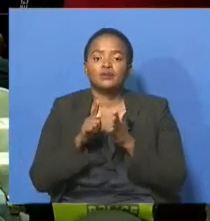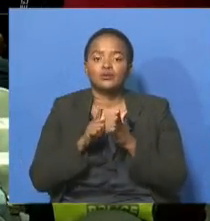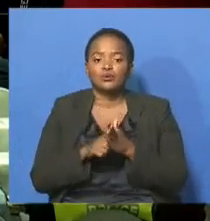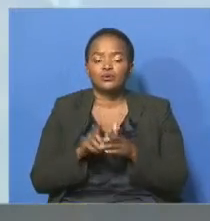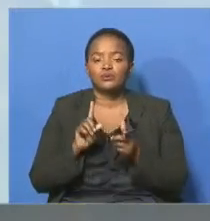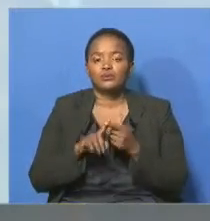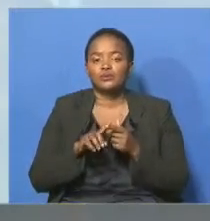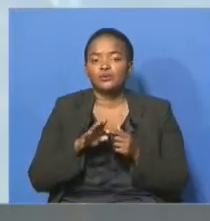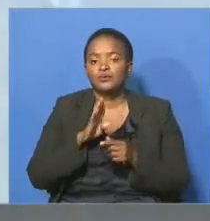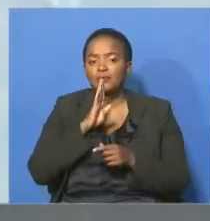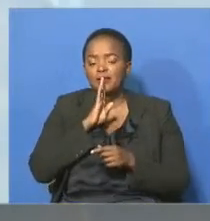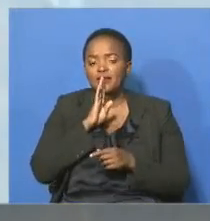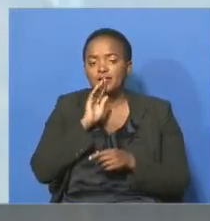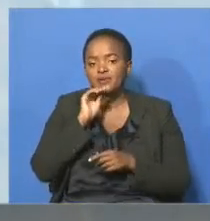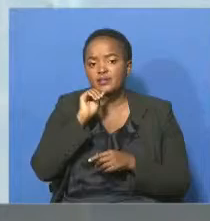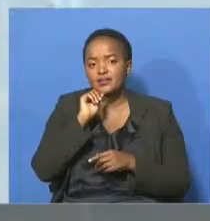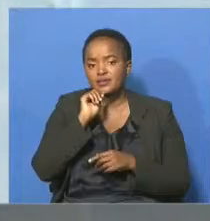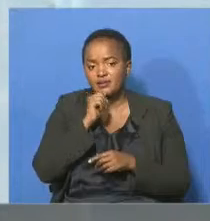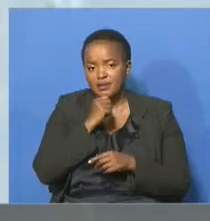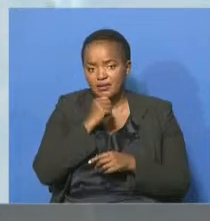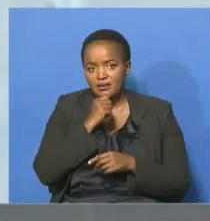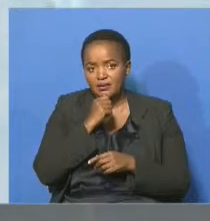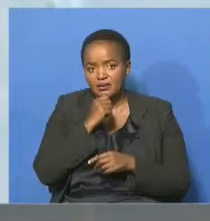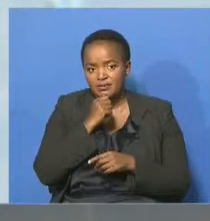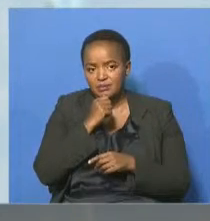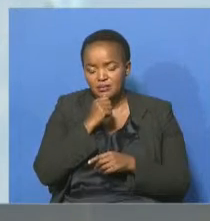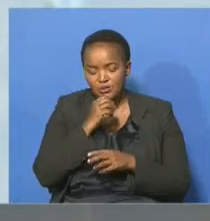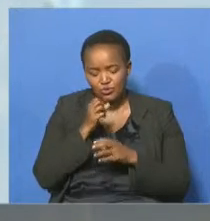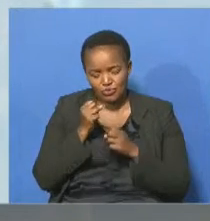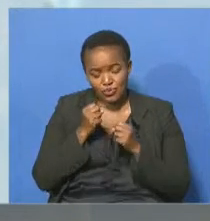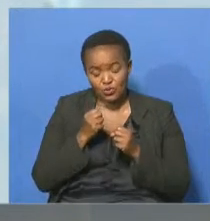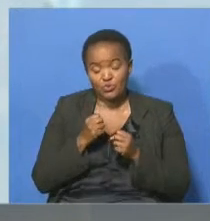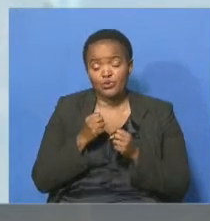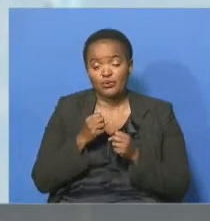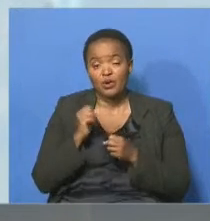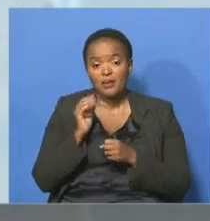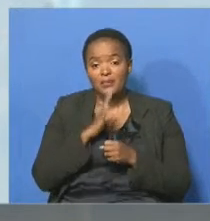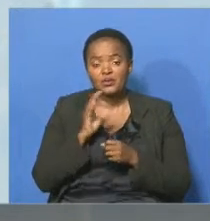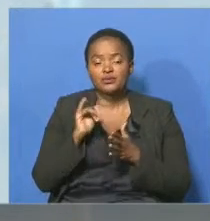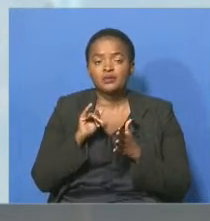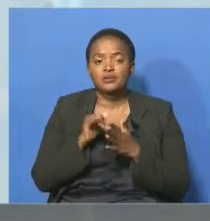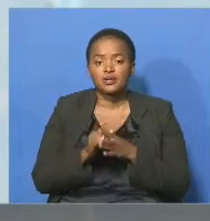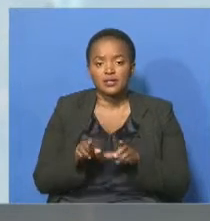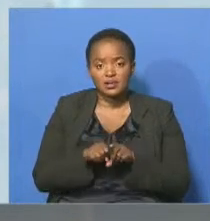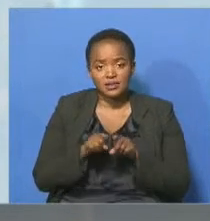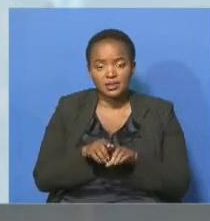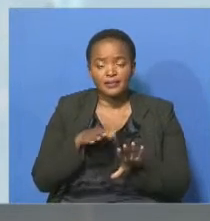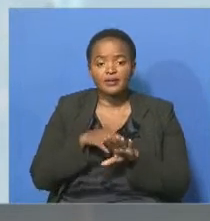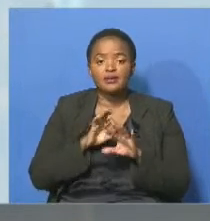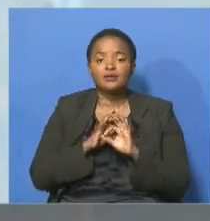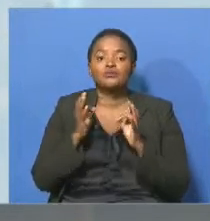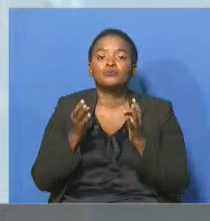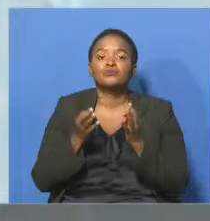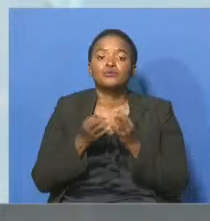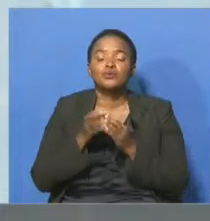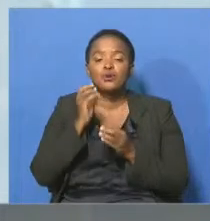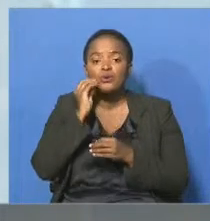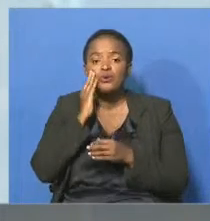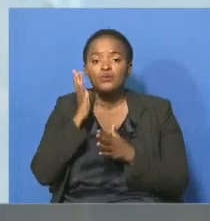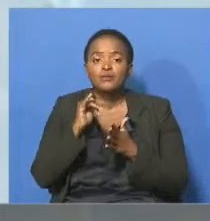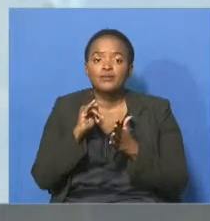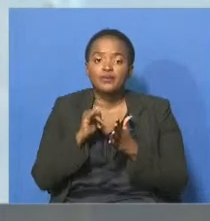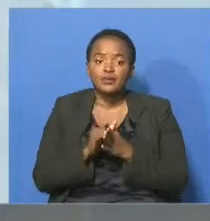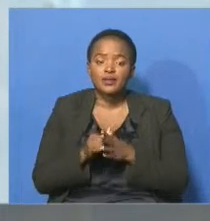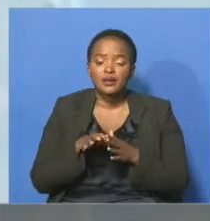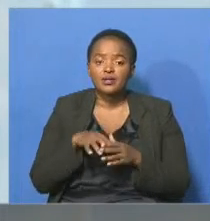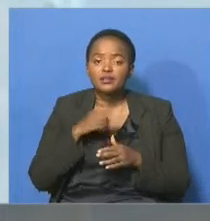ka dinao a molao o eme ka dinao o gagamale because la ha ile mo lapeng go na le lehoko le le reng